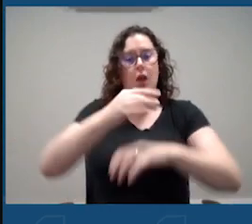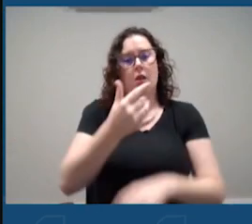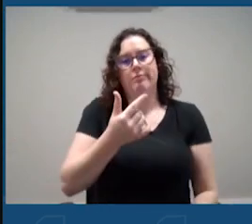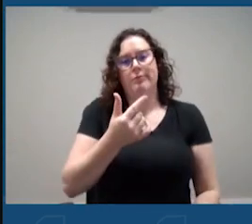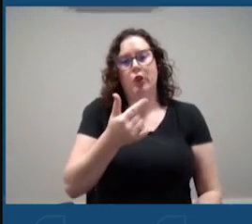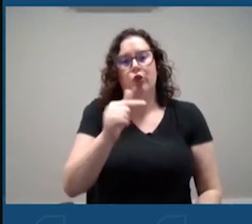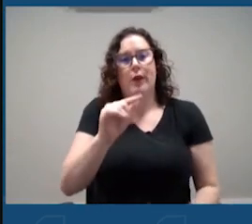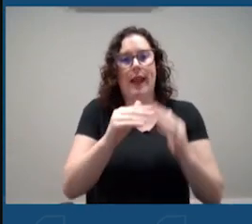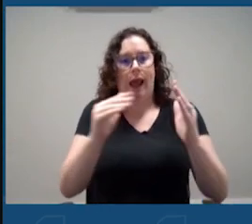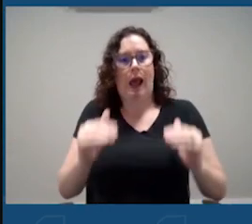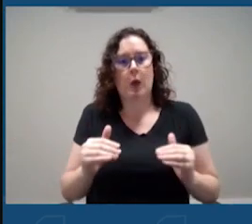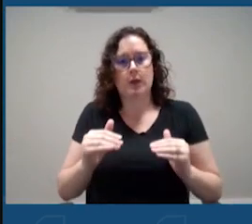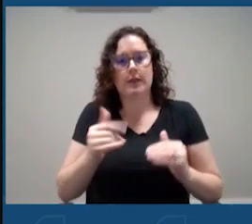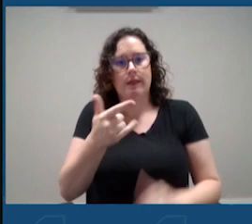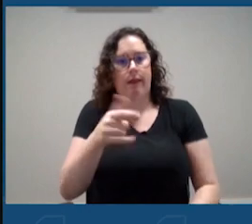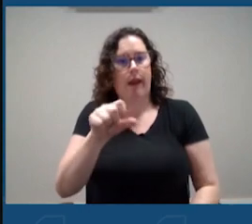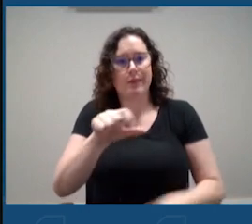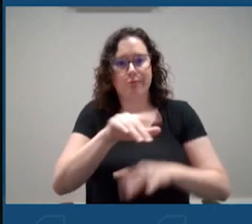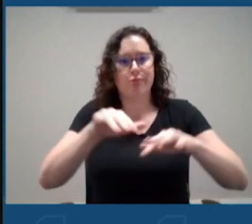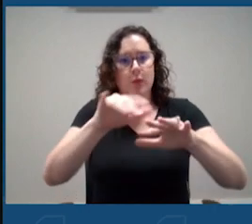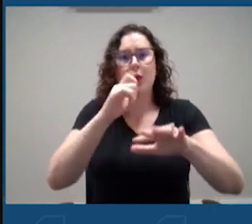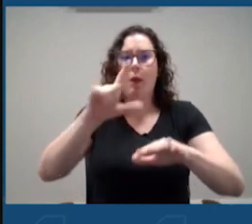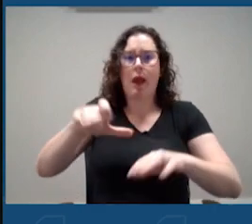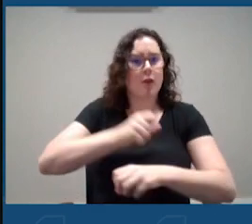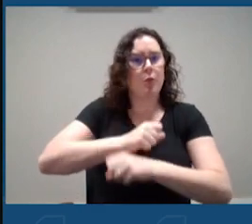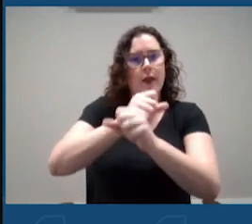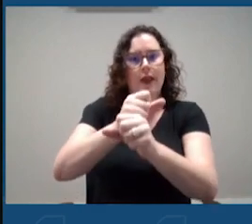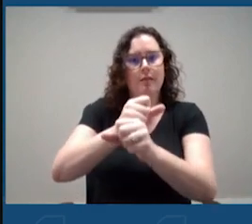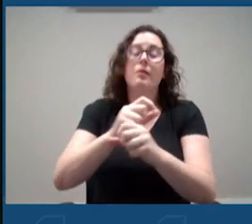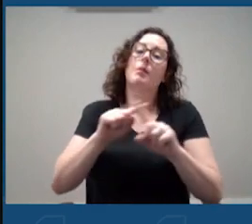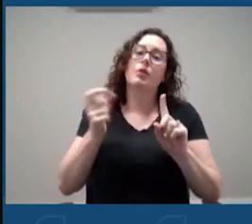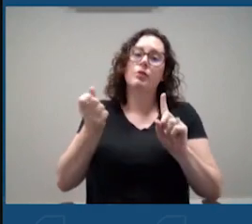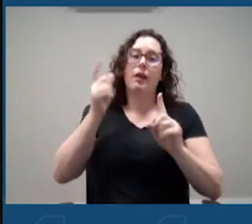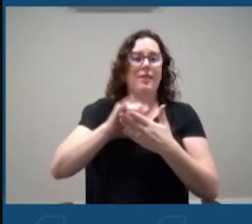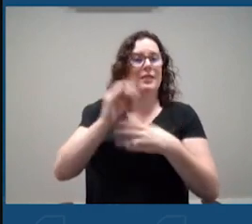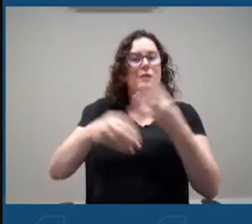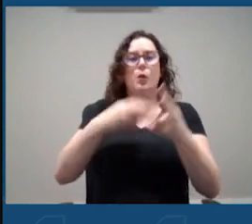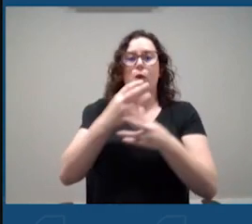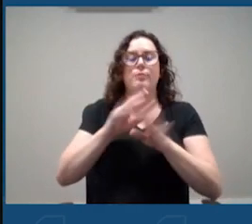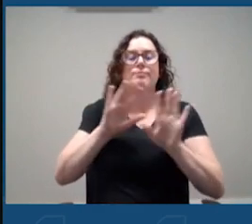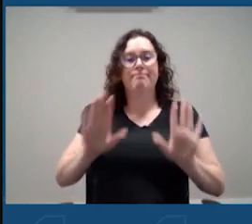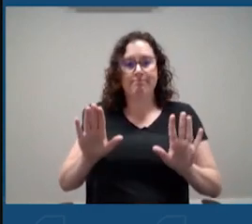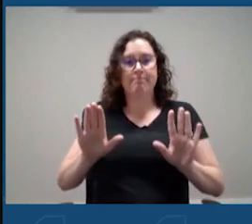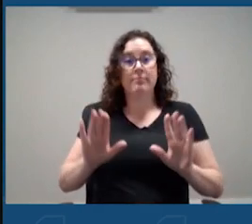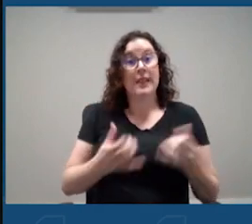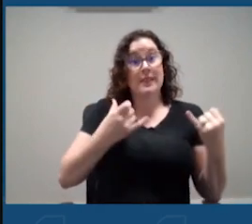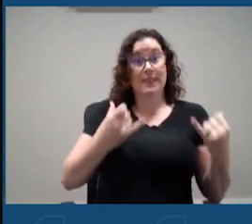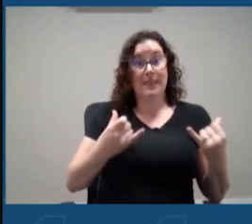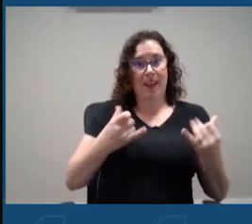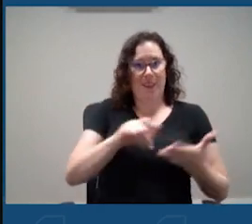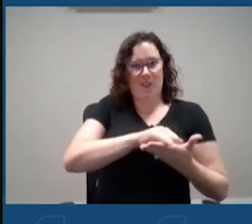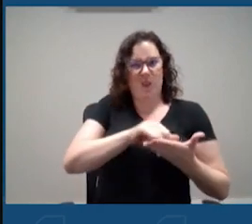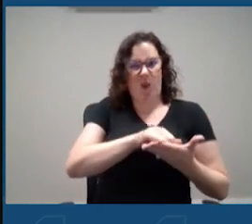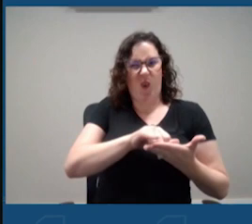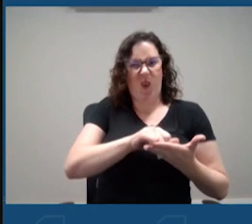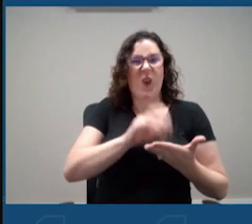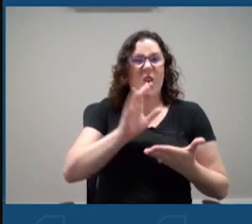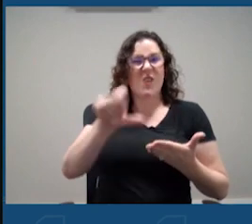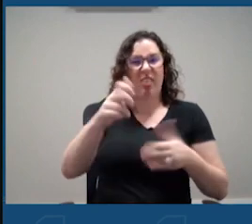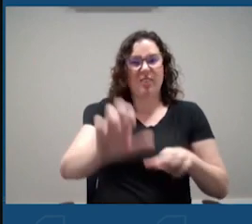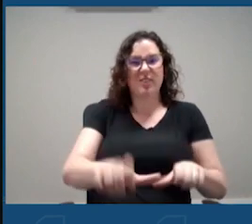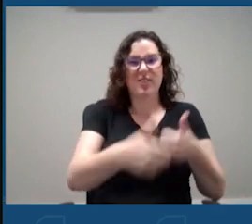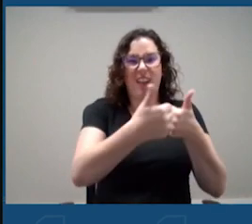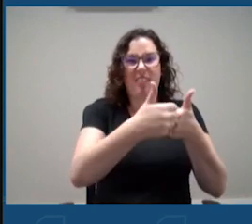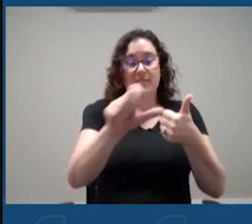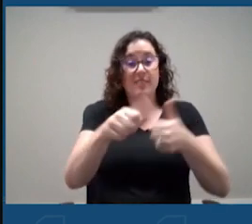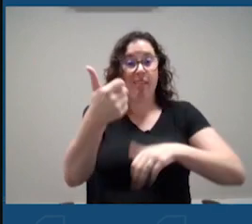the world we live in. But this is New York. Another challenge, another day, we get through it. And we figure out solutions.